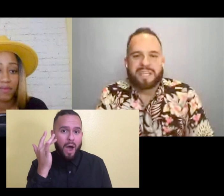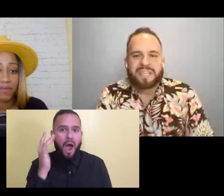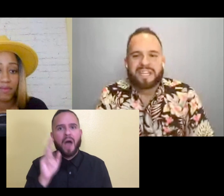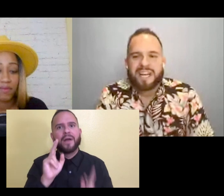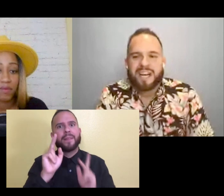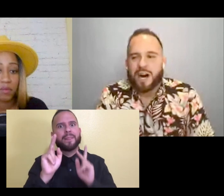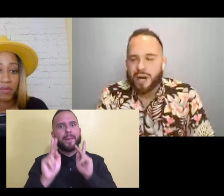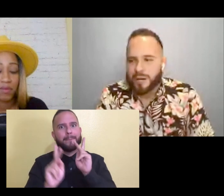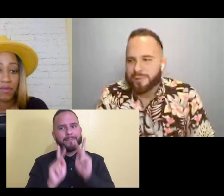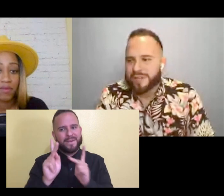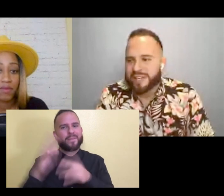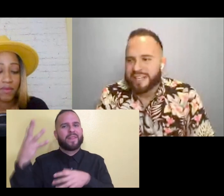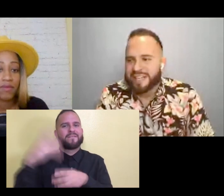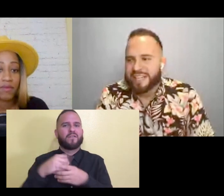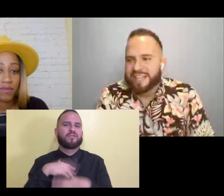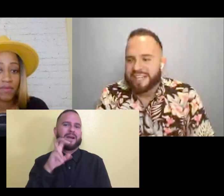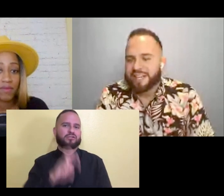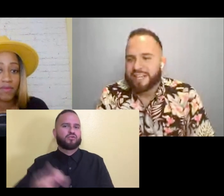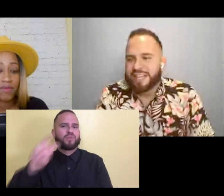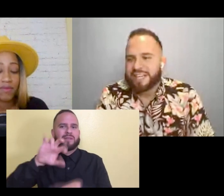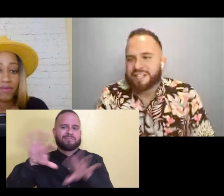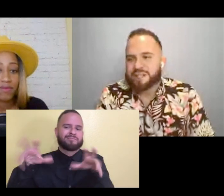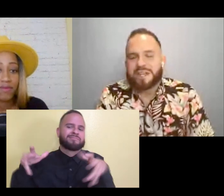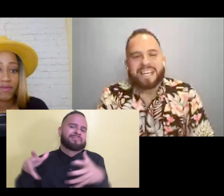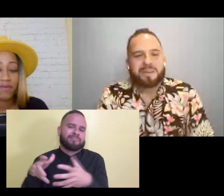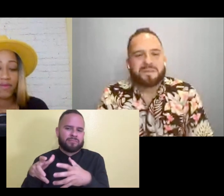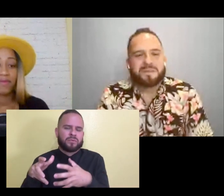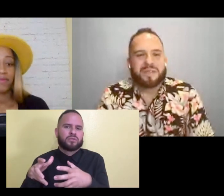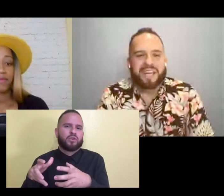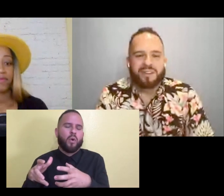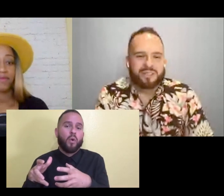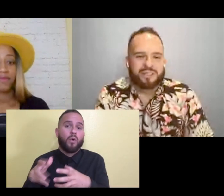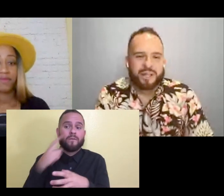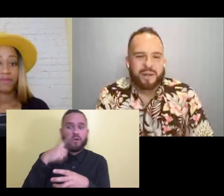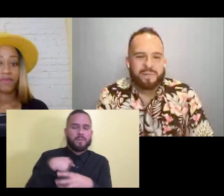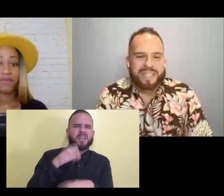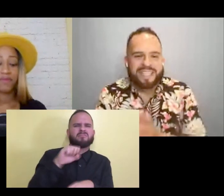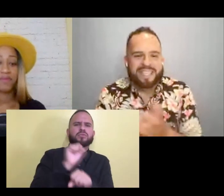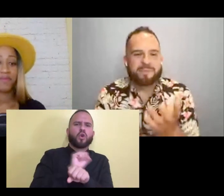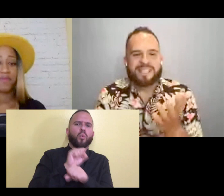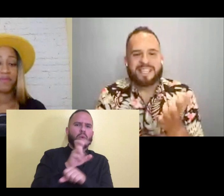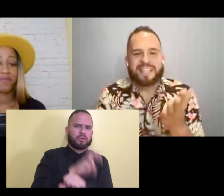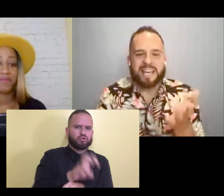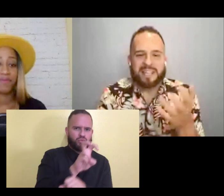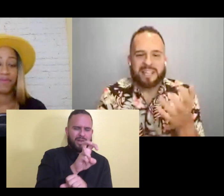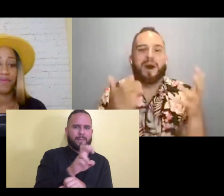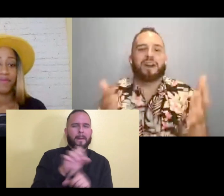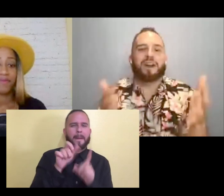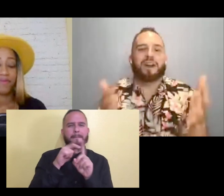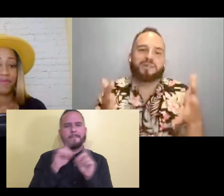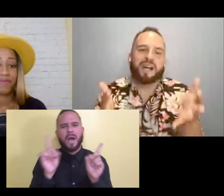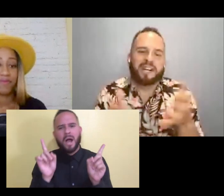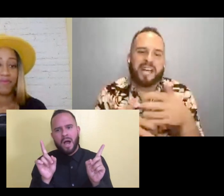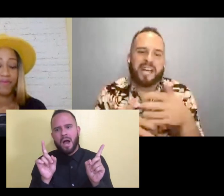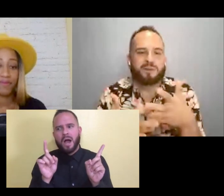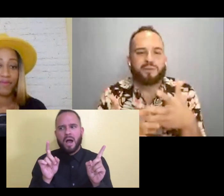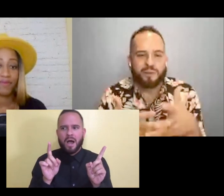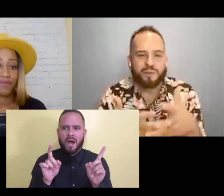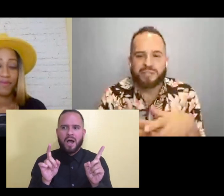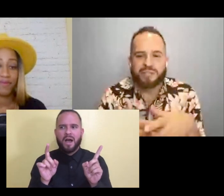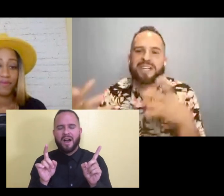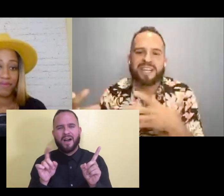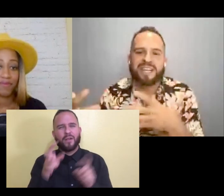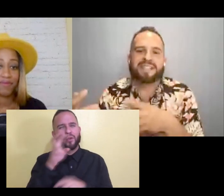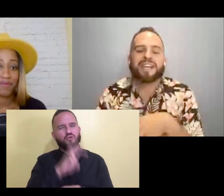me, um, it just became something else. I mean, this podcast right here came into